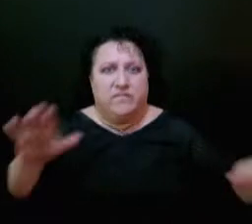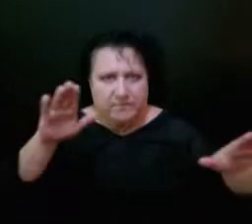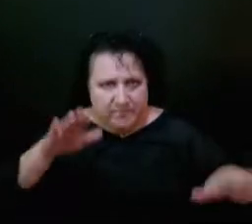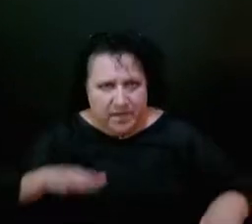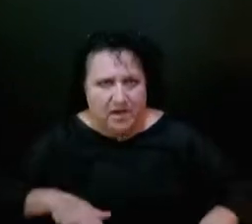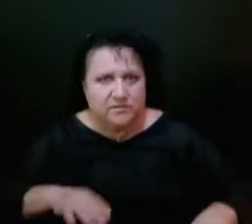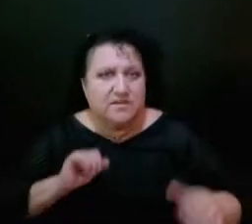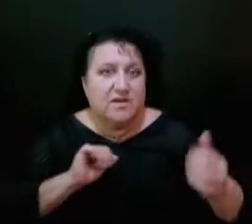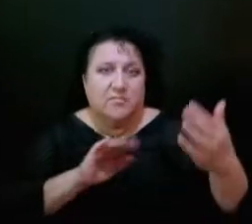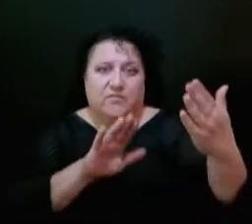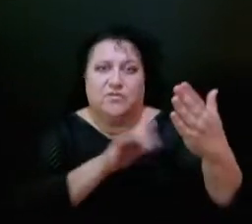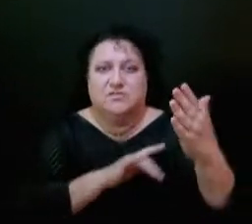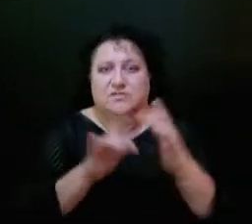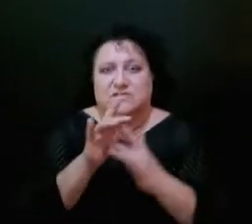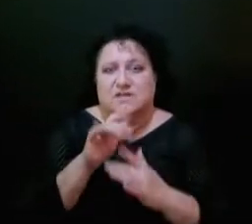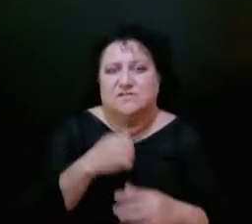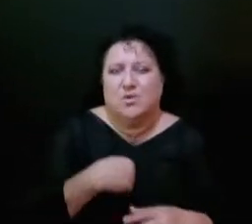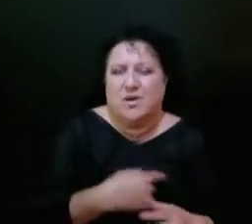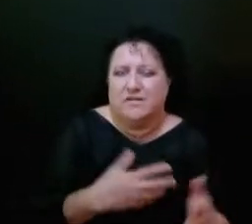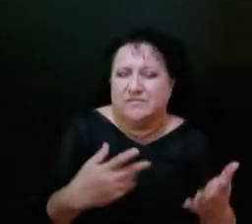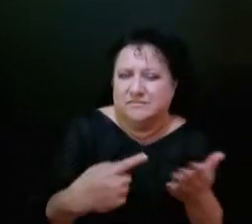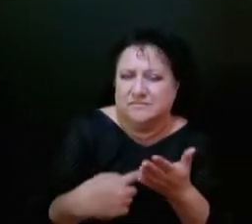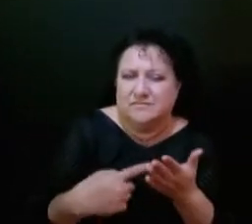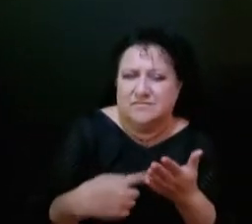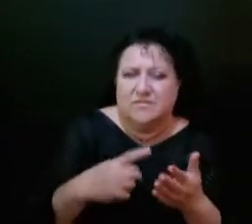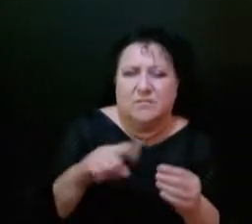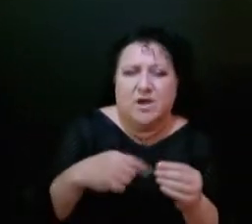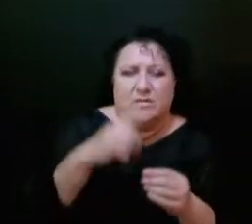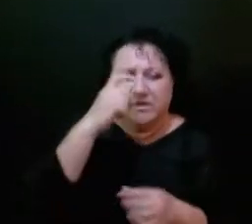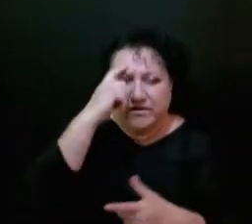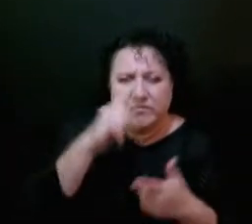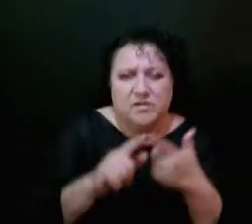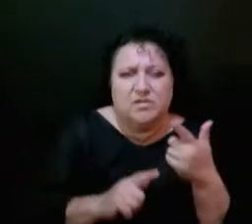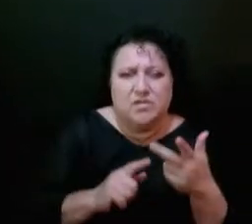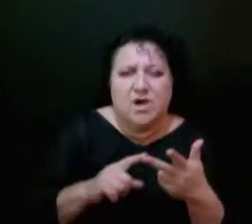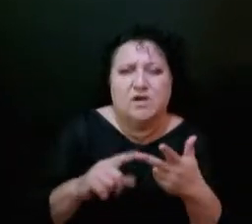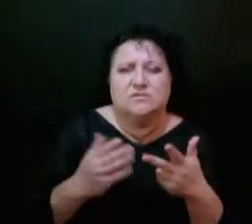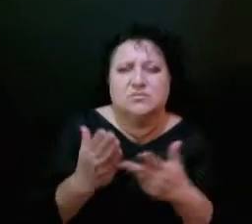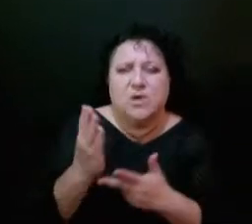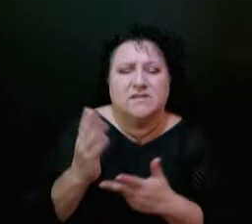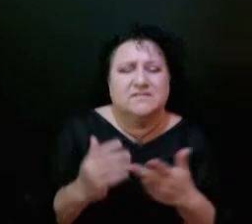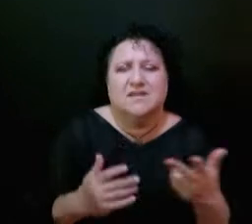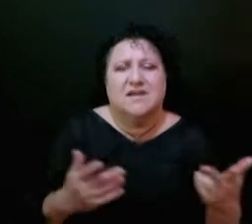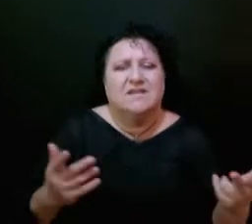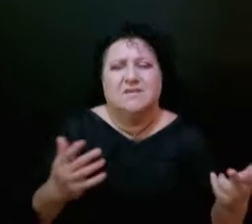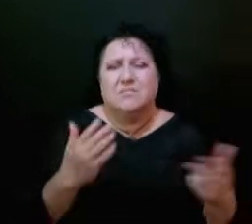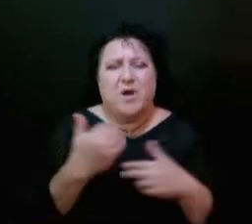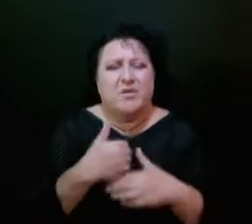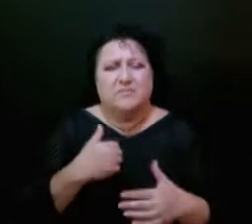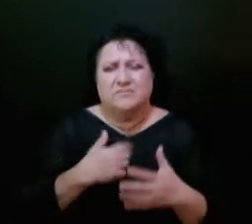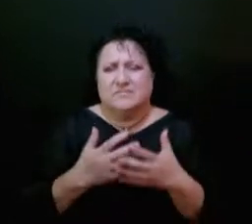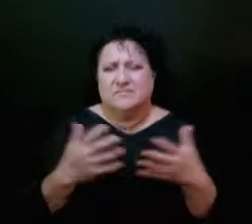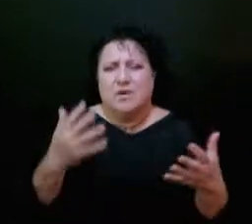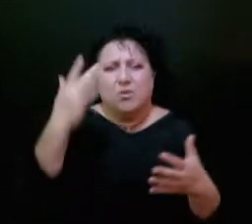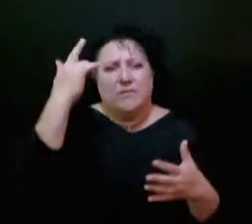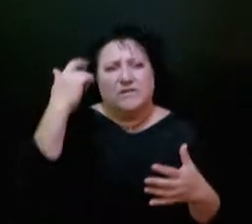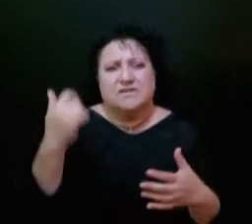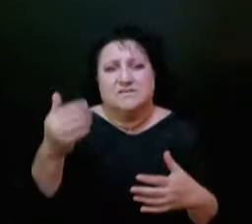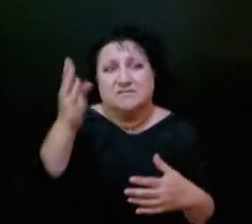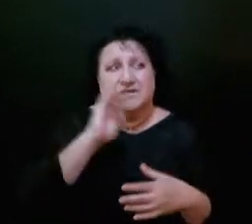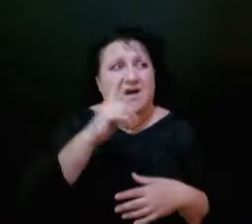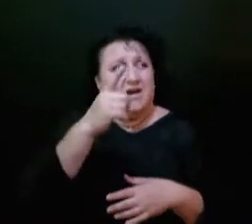and about laws and about rights. And for me, I'm just not that fazed by it because I know that God has the final